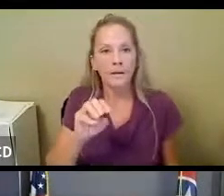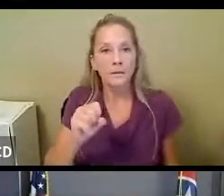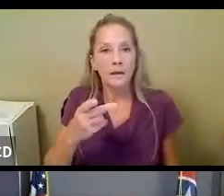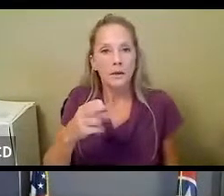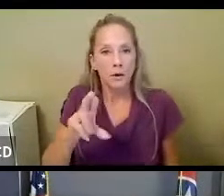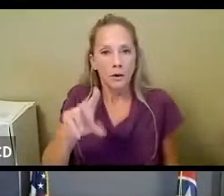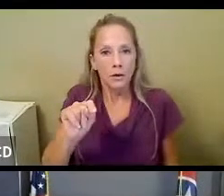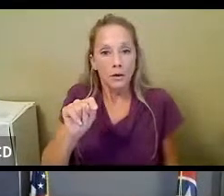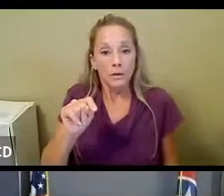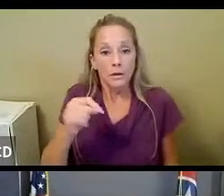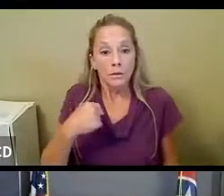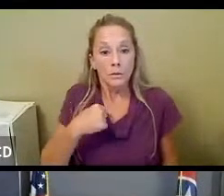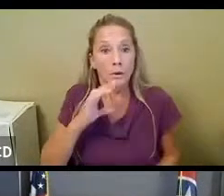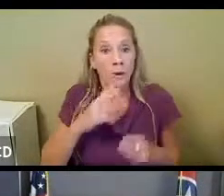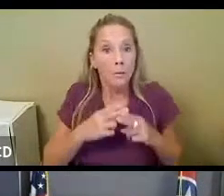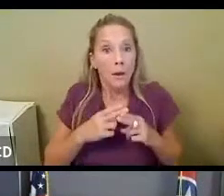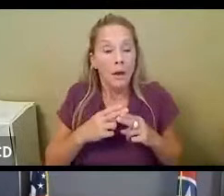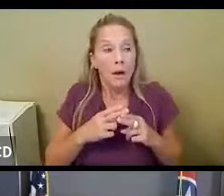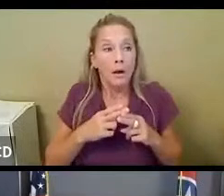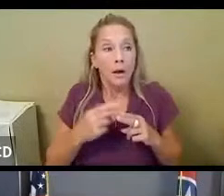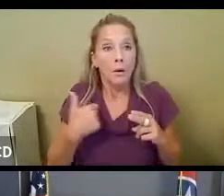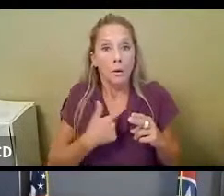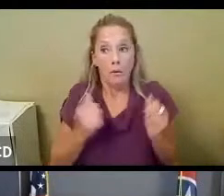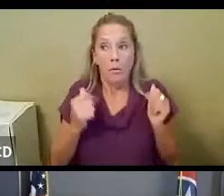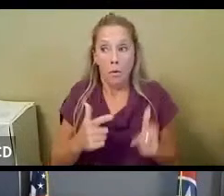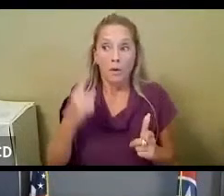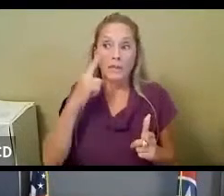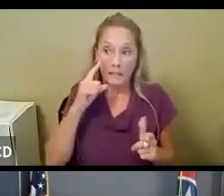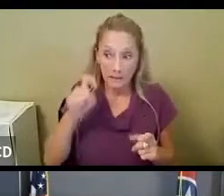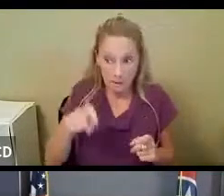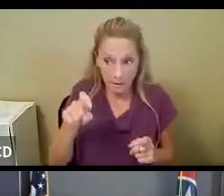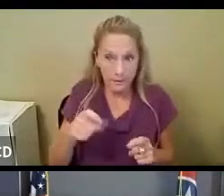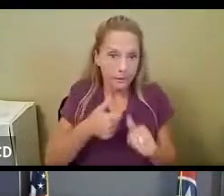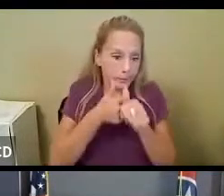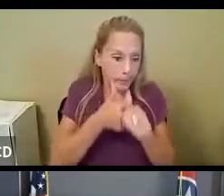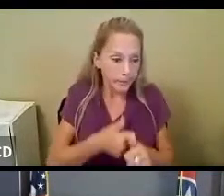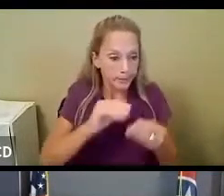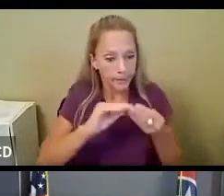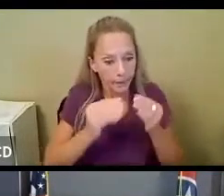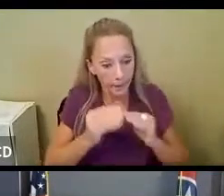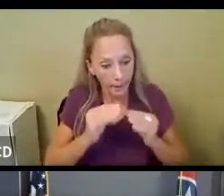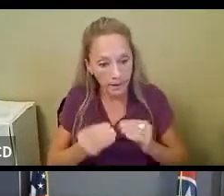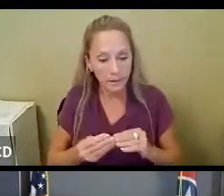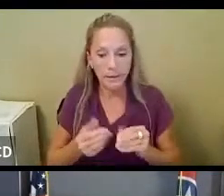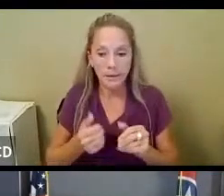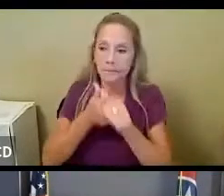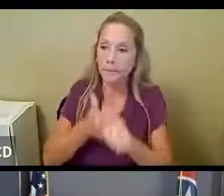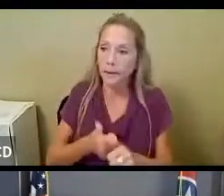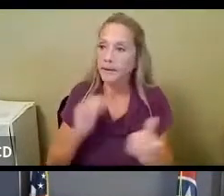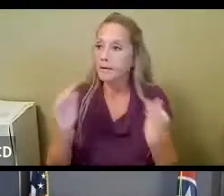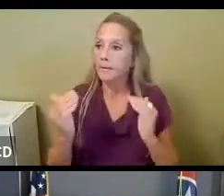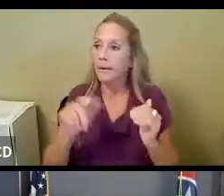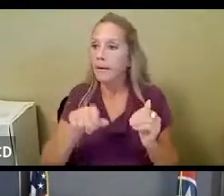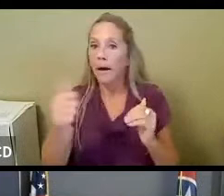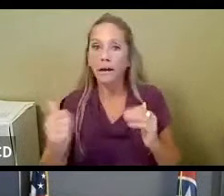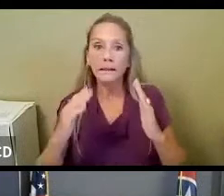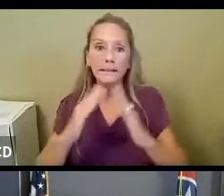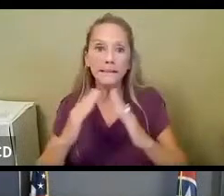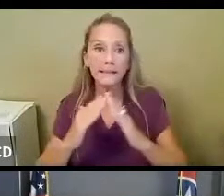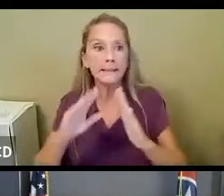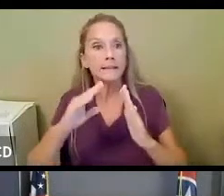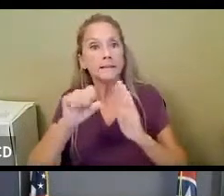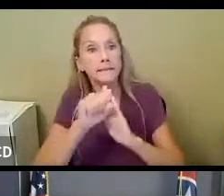doing something that we all believe is necessary based on the data, based on looking at what's happening in other cities and